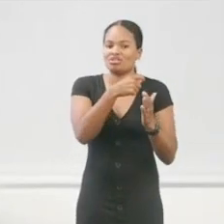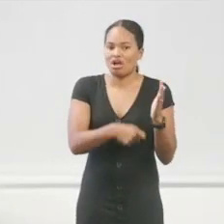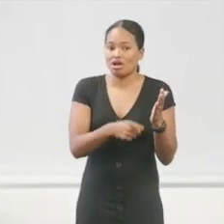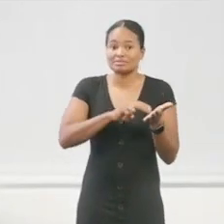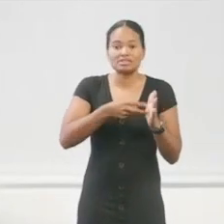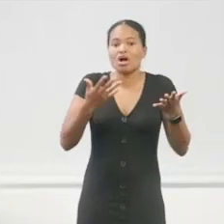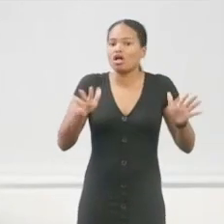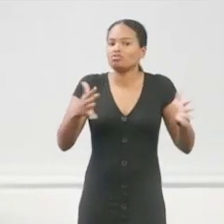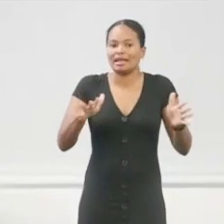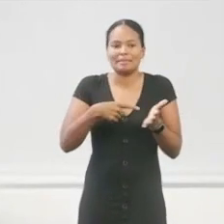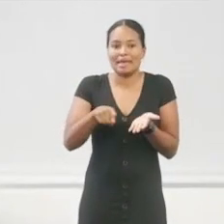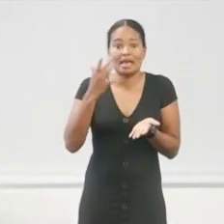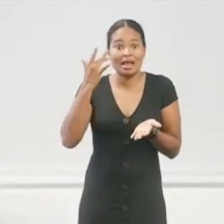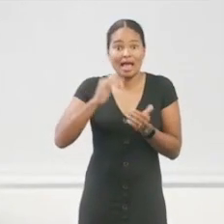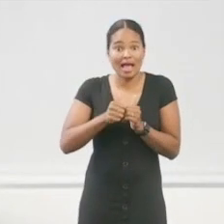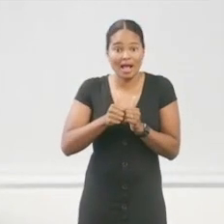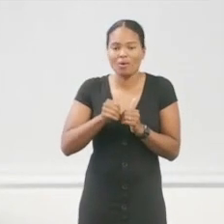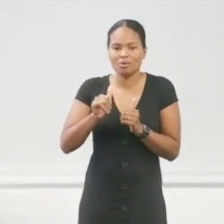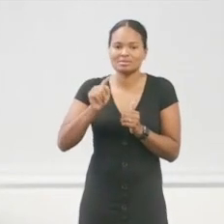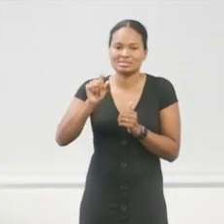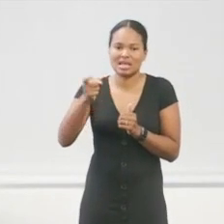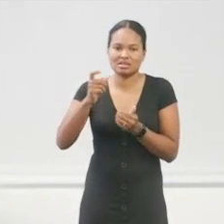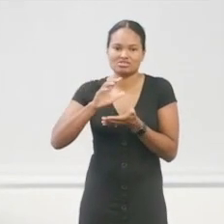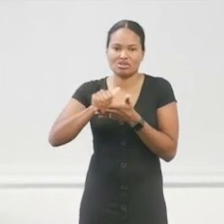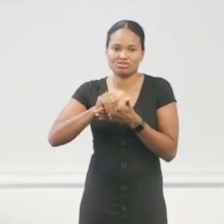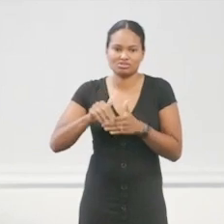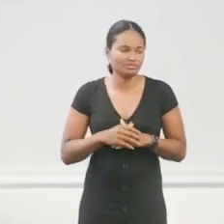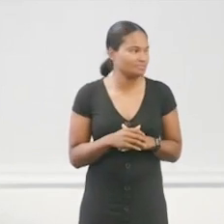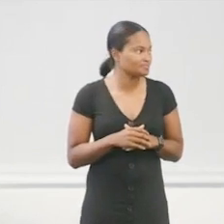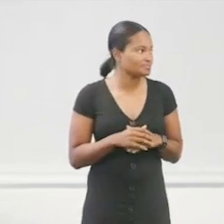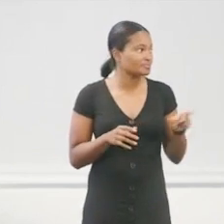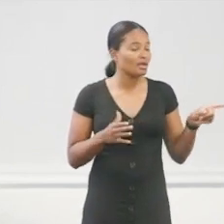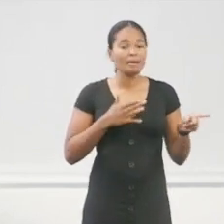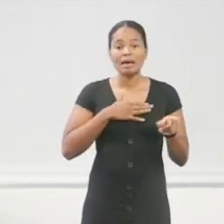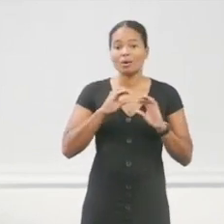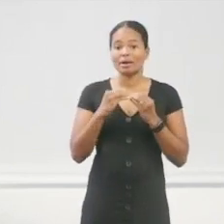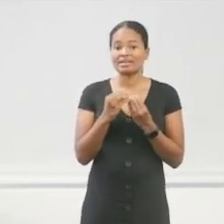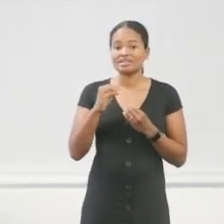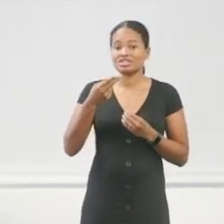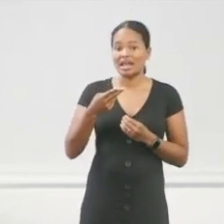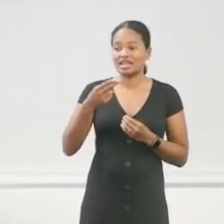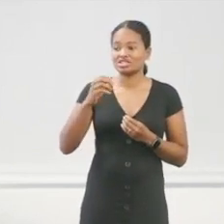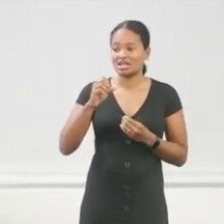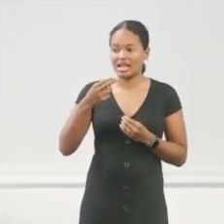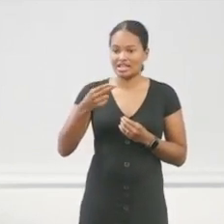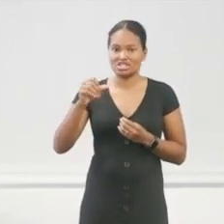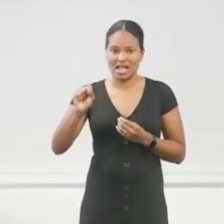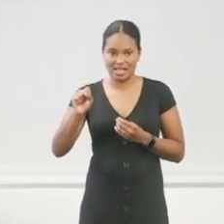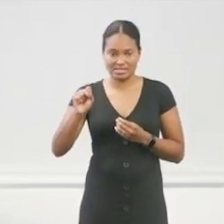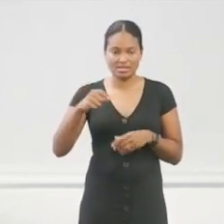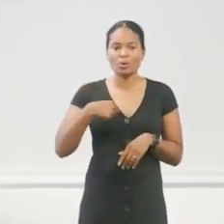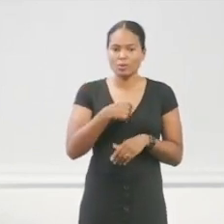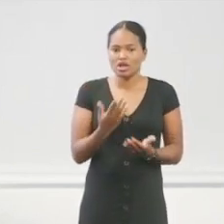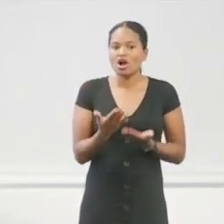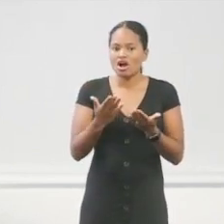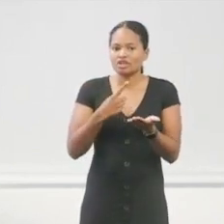cost. So my organization at HHS, we do offer the tabletop exercises as well, but also